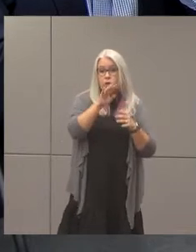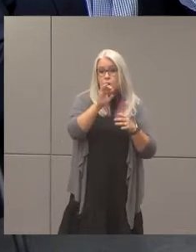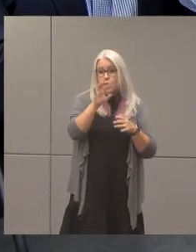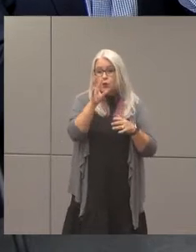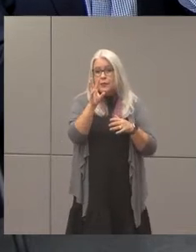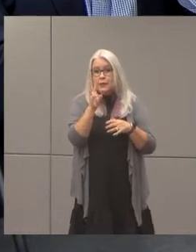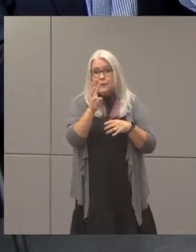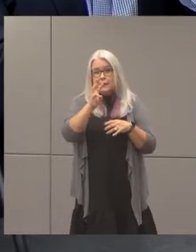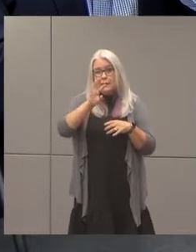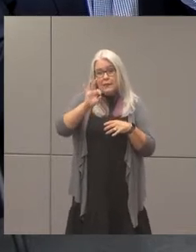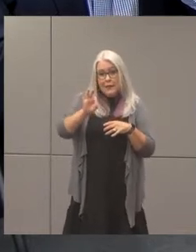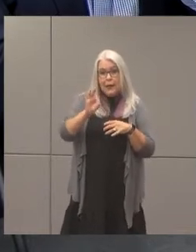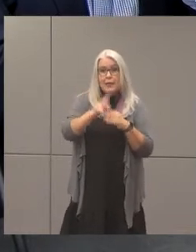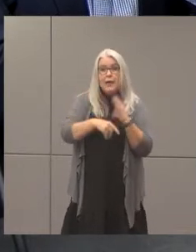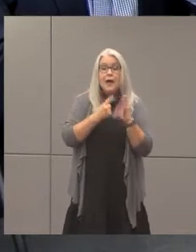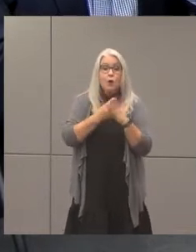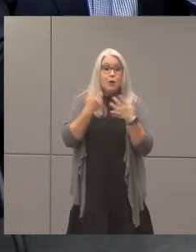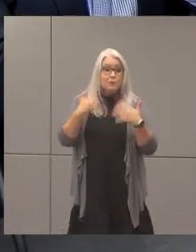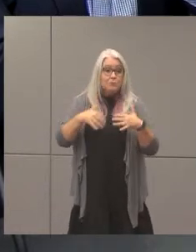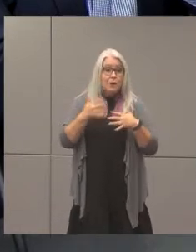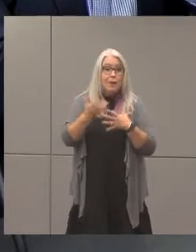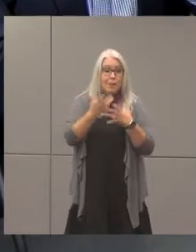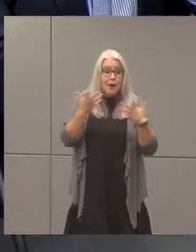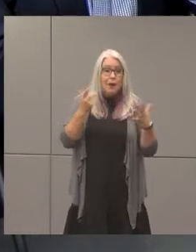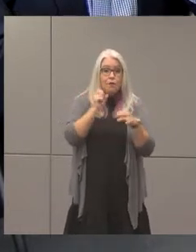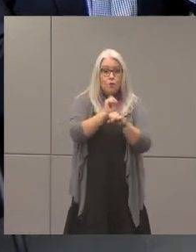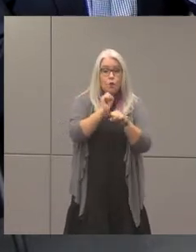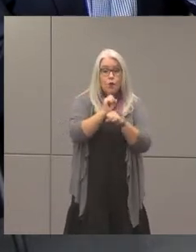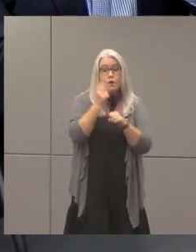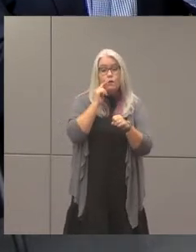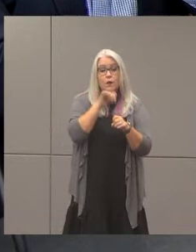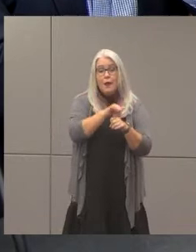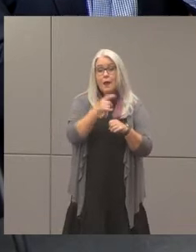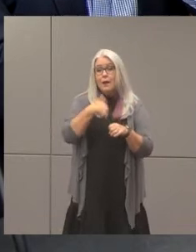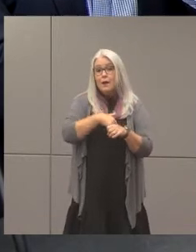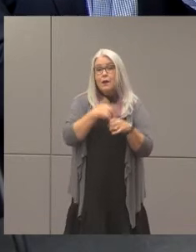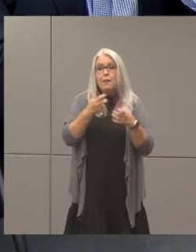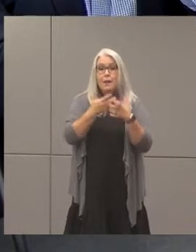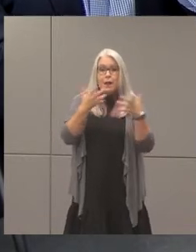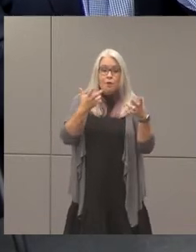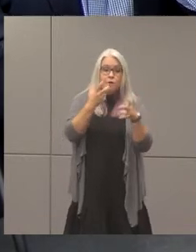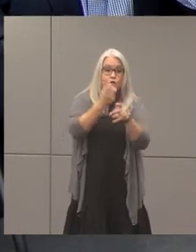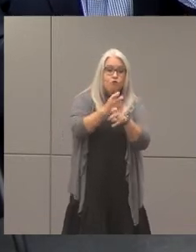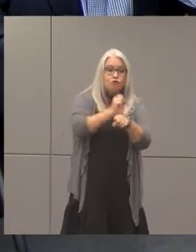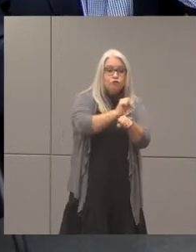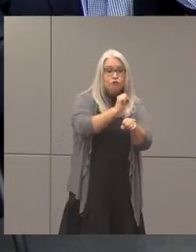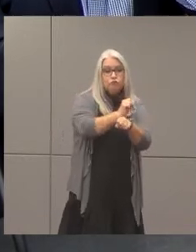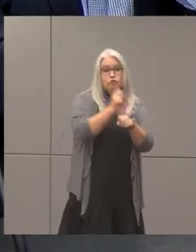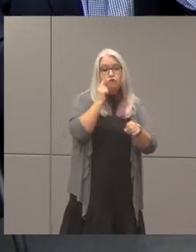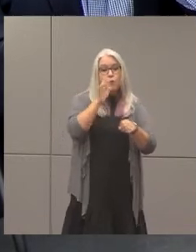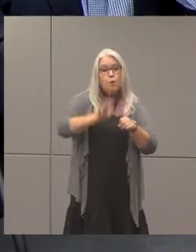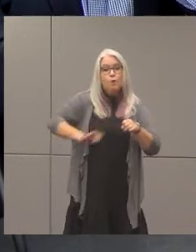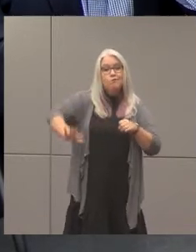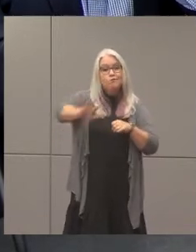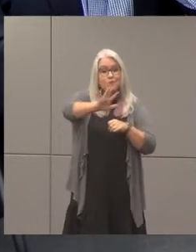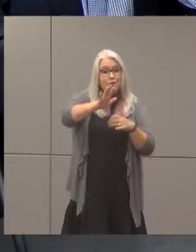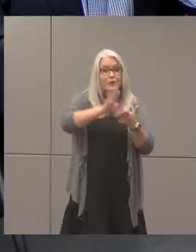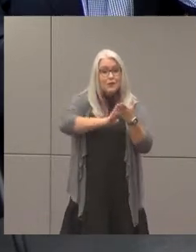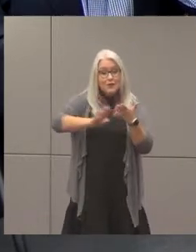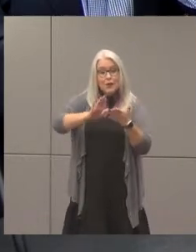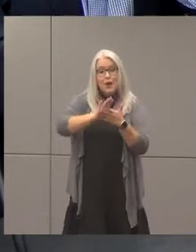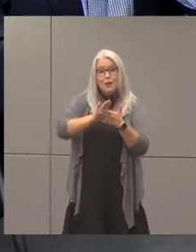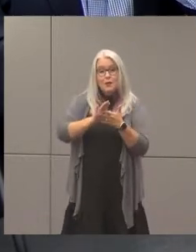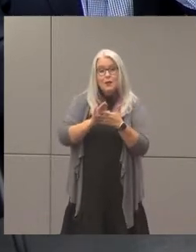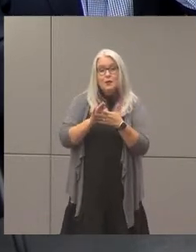25,469 contact hours. A lot of work on that. I want to thank all the hard work from across the college.